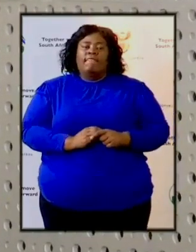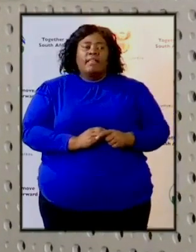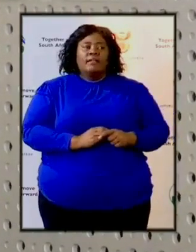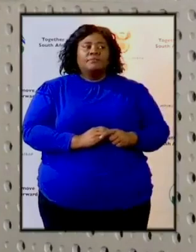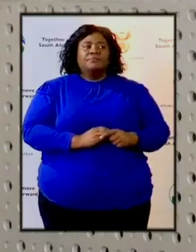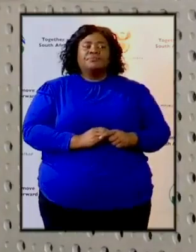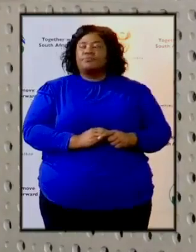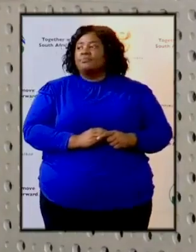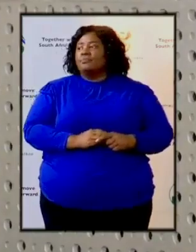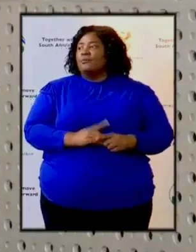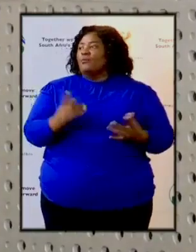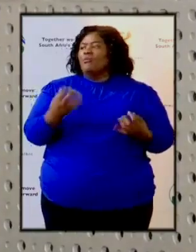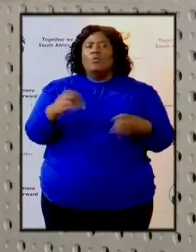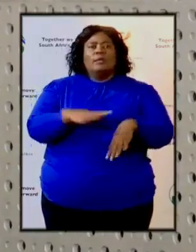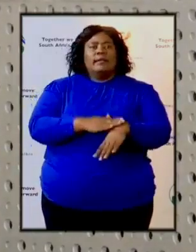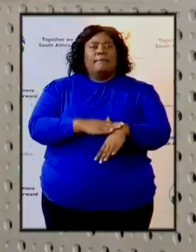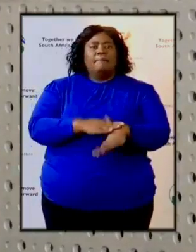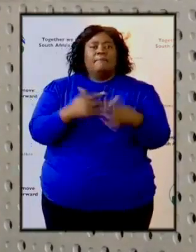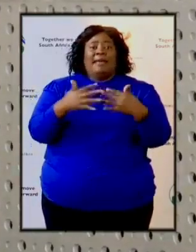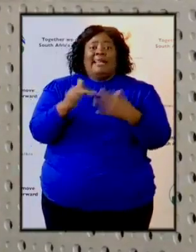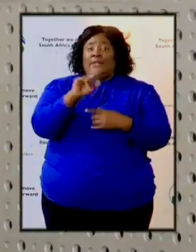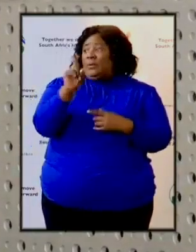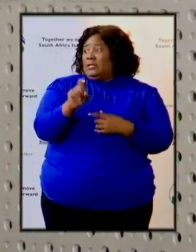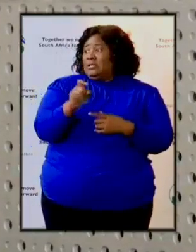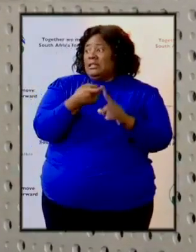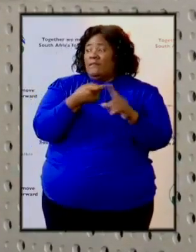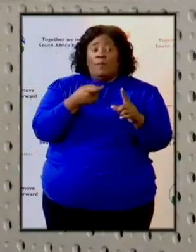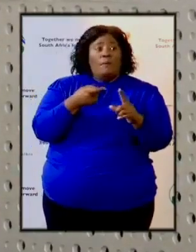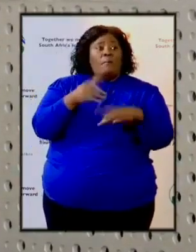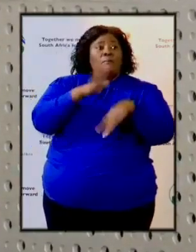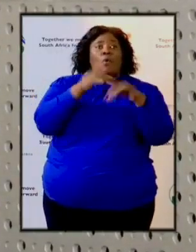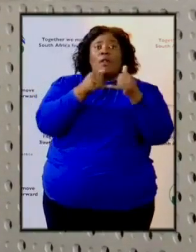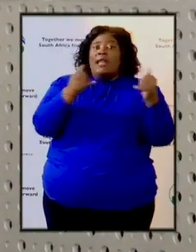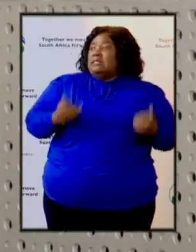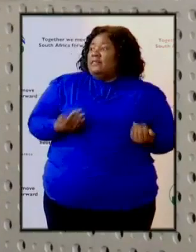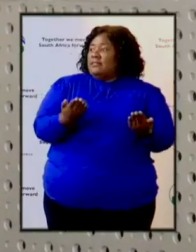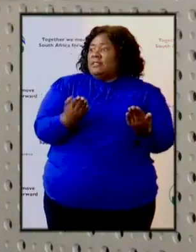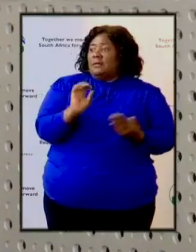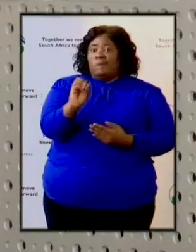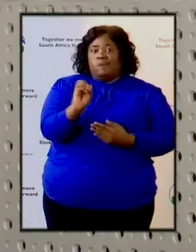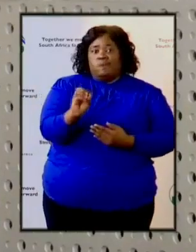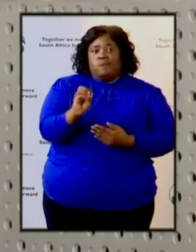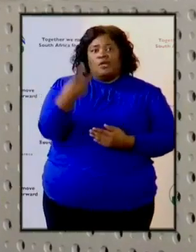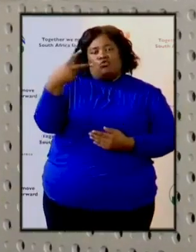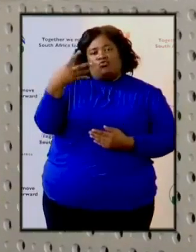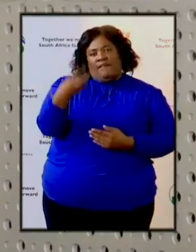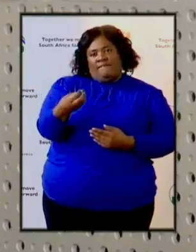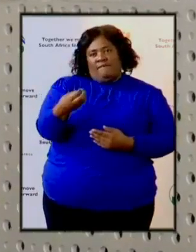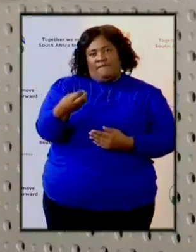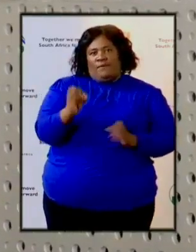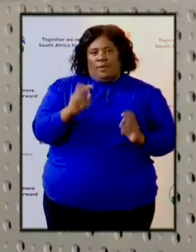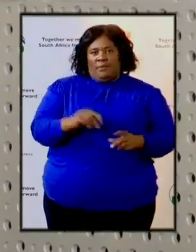Without any further ado, are there any questions from our online services? We have two. Let's take those.